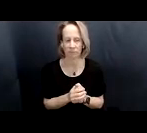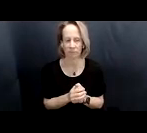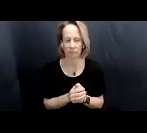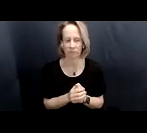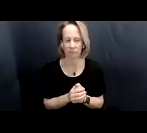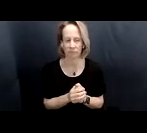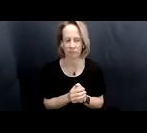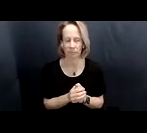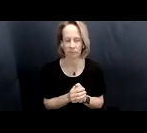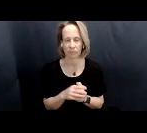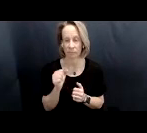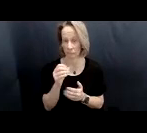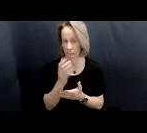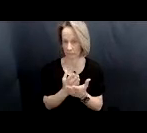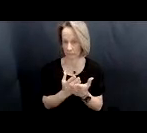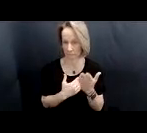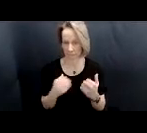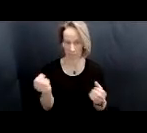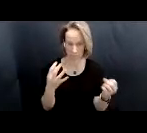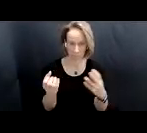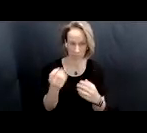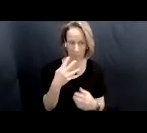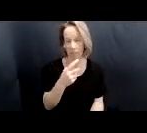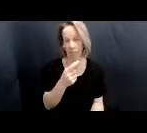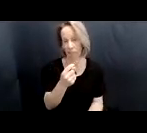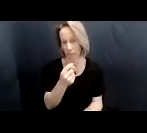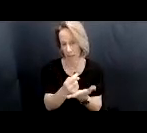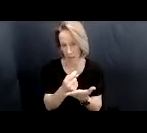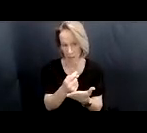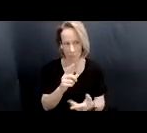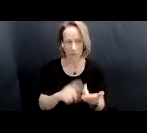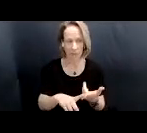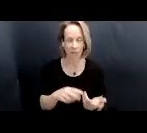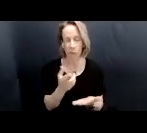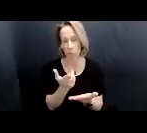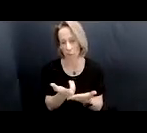So some that we have coming in include therapy, resources,